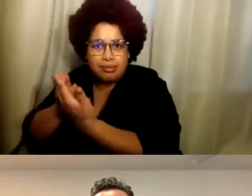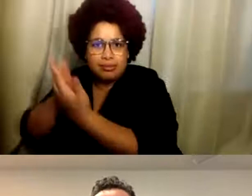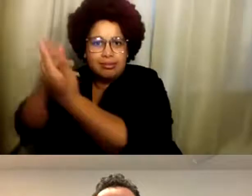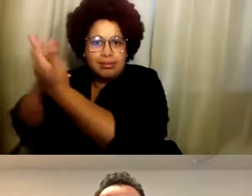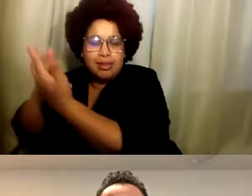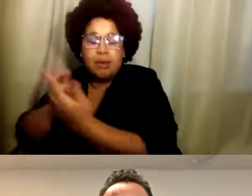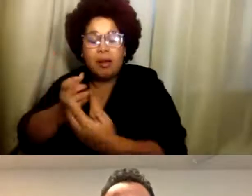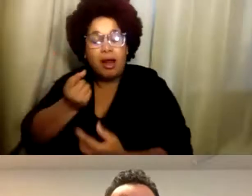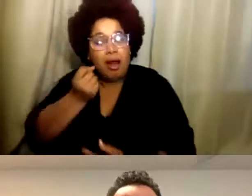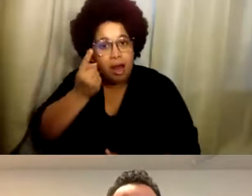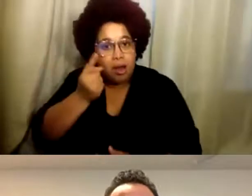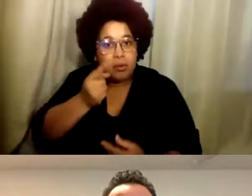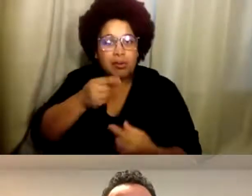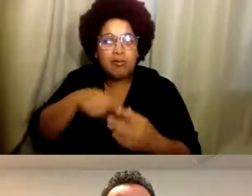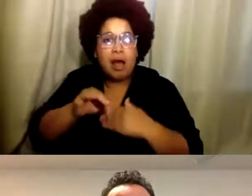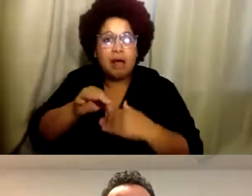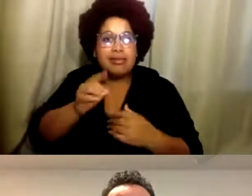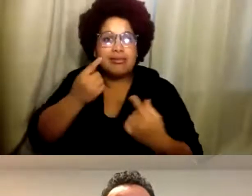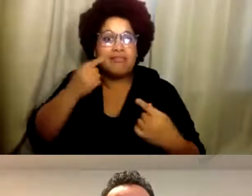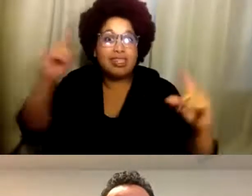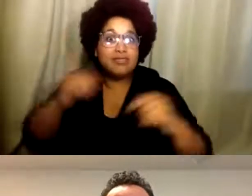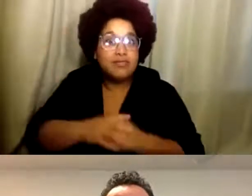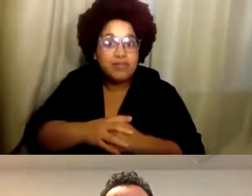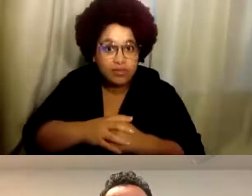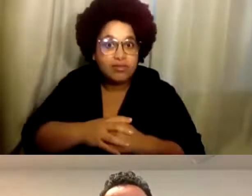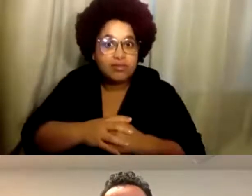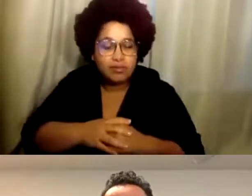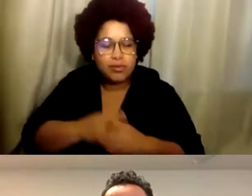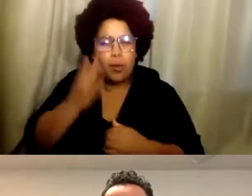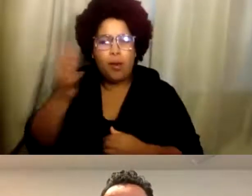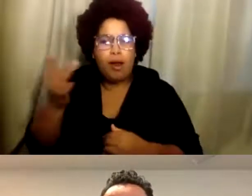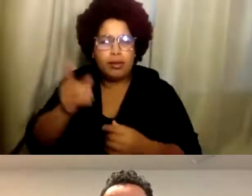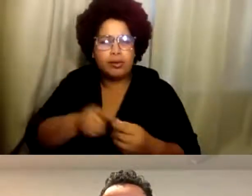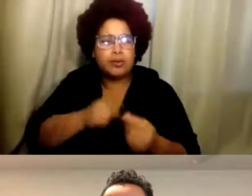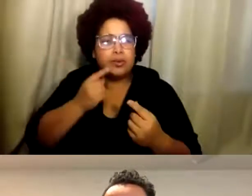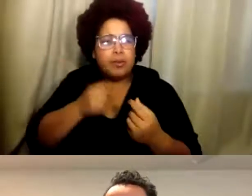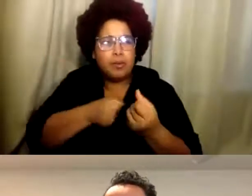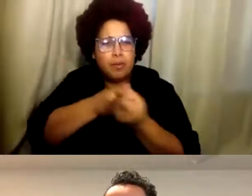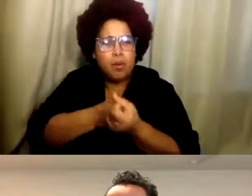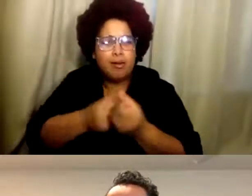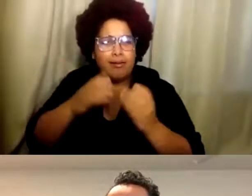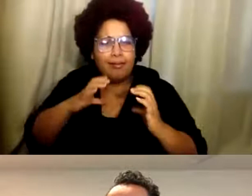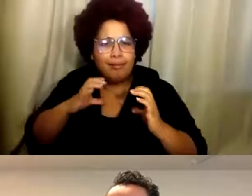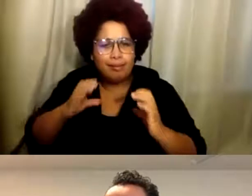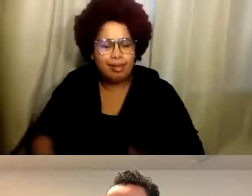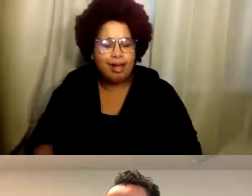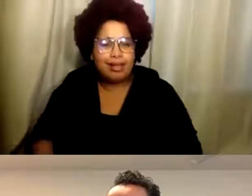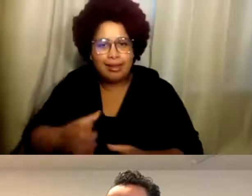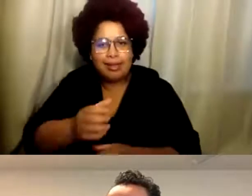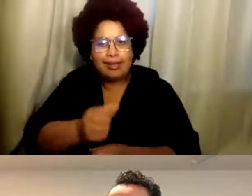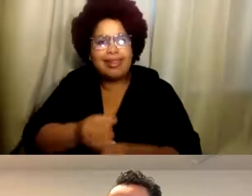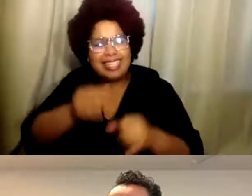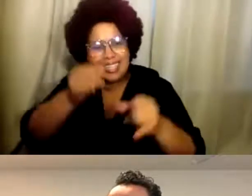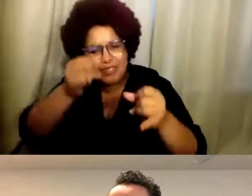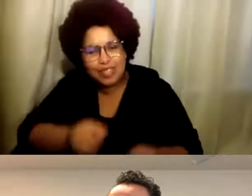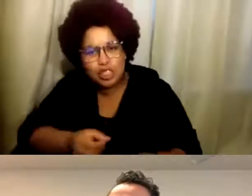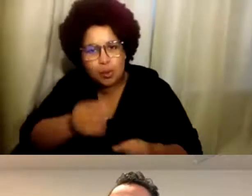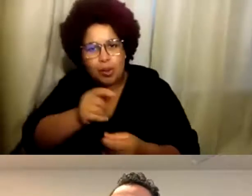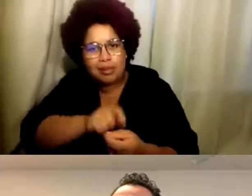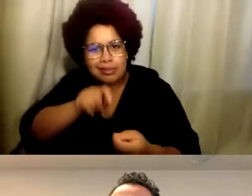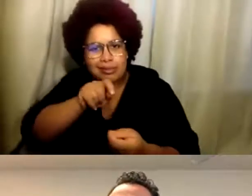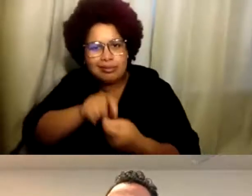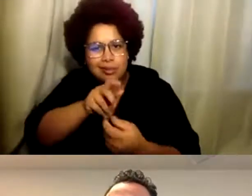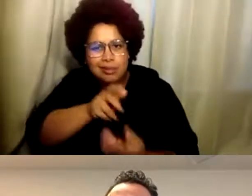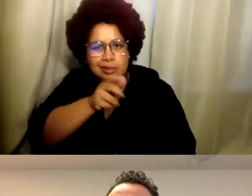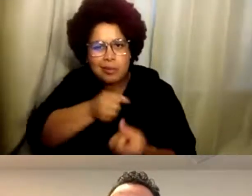effective, because when you are supporting clients and they get that individualized support, it